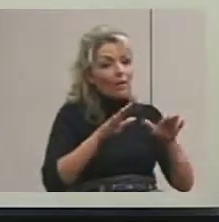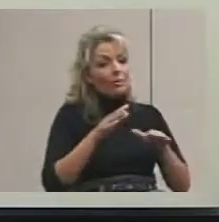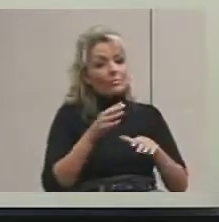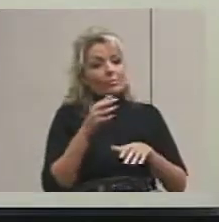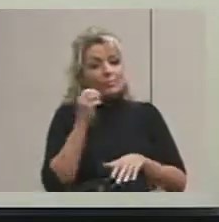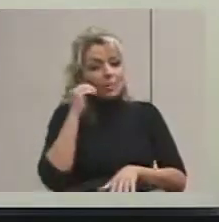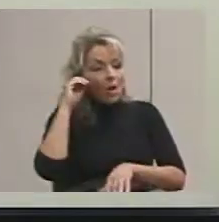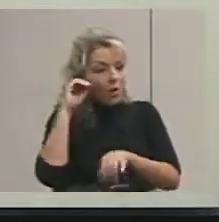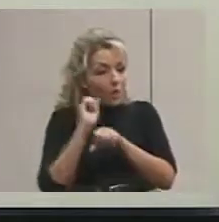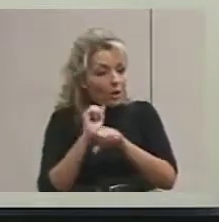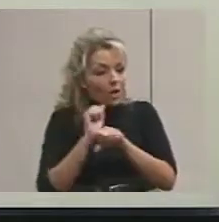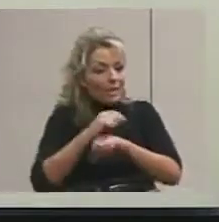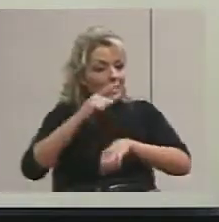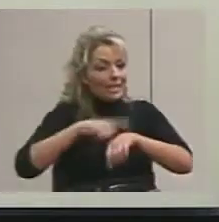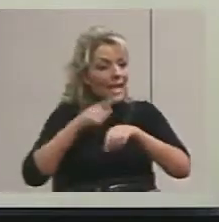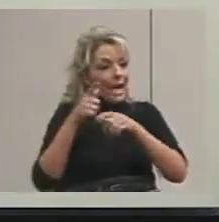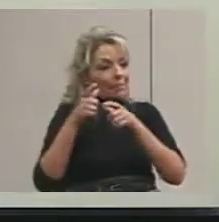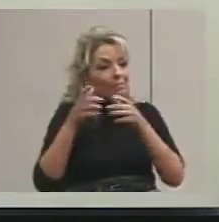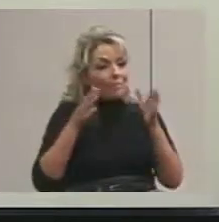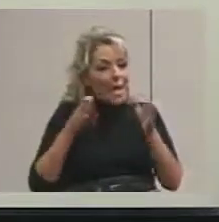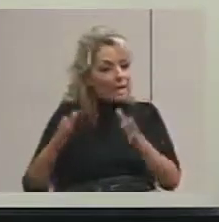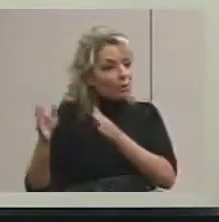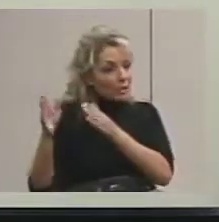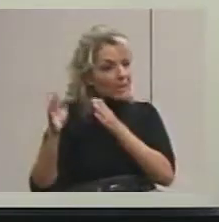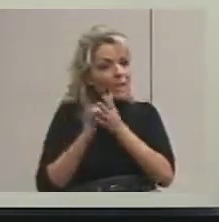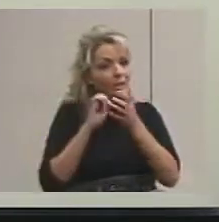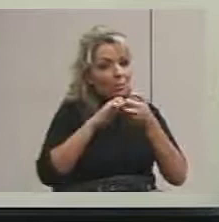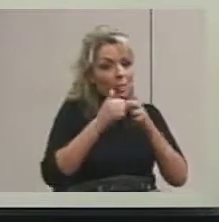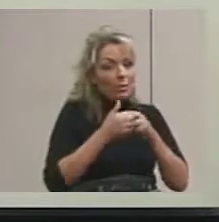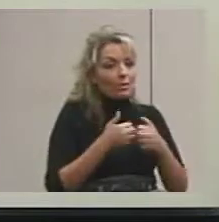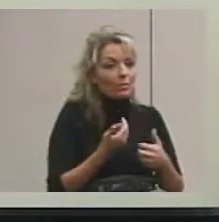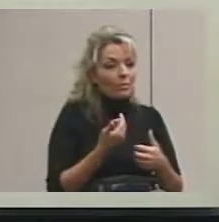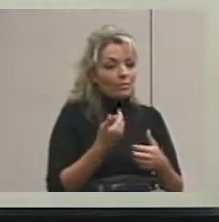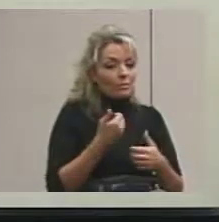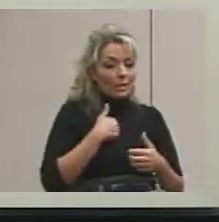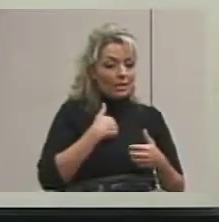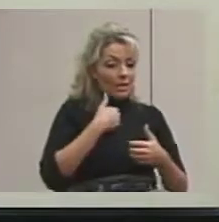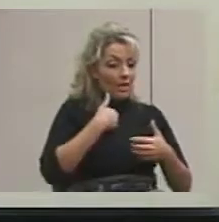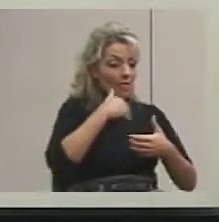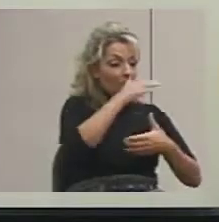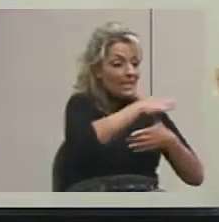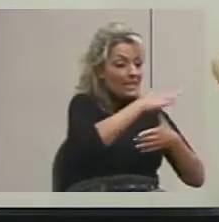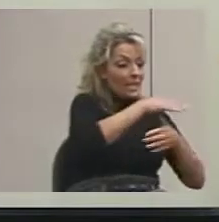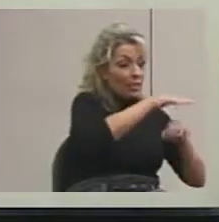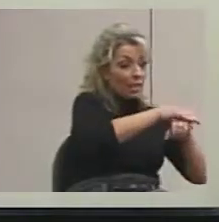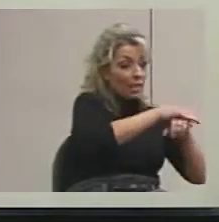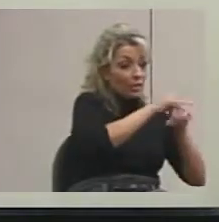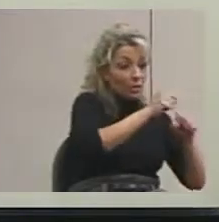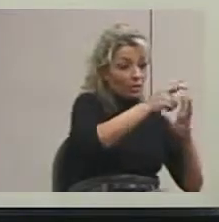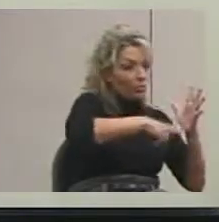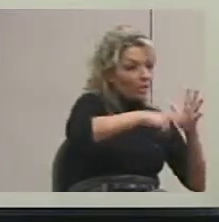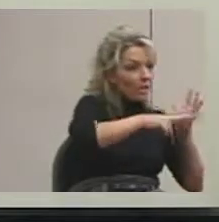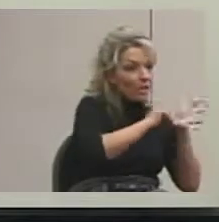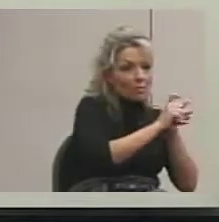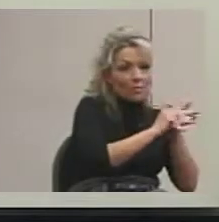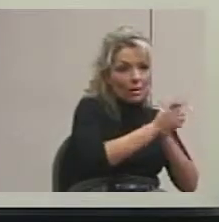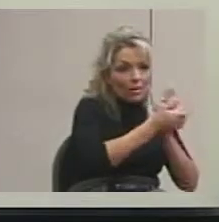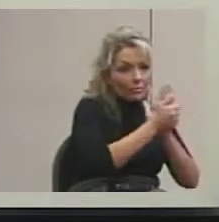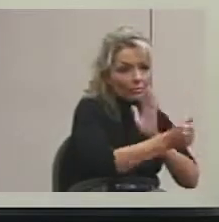issue. He's a very, very smart kid. I have him in senior English, and he can write and read. I mean, he's